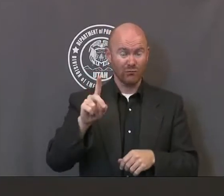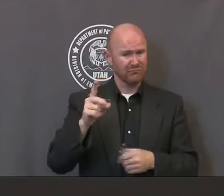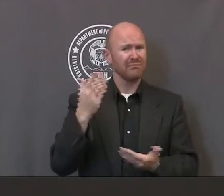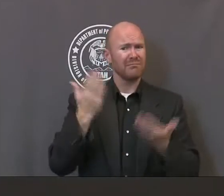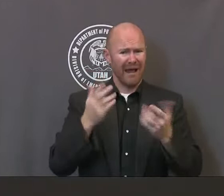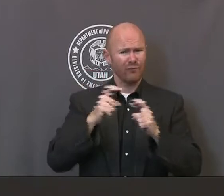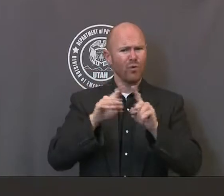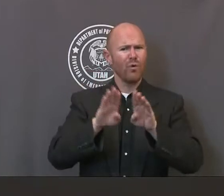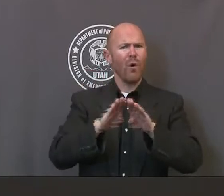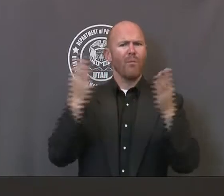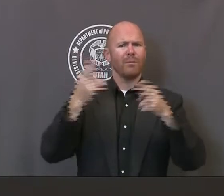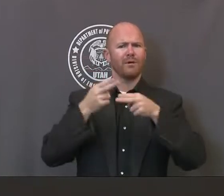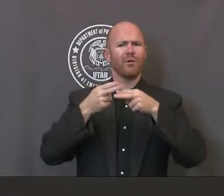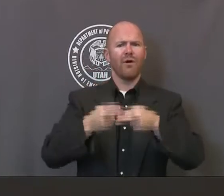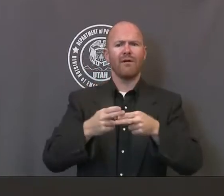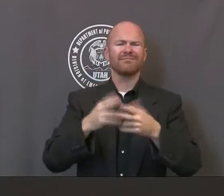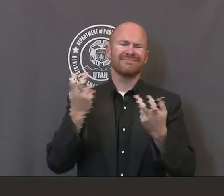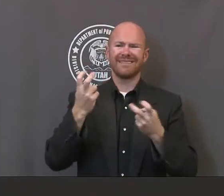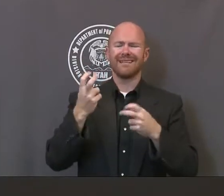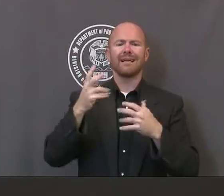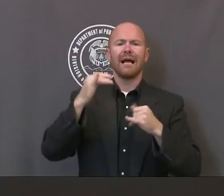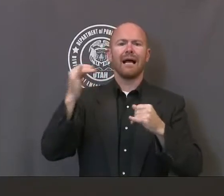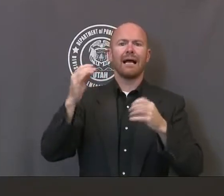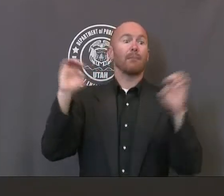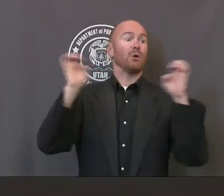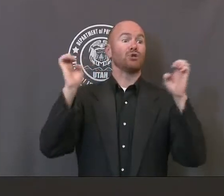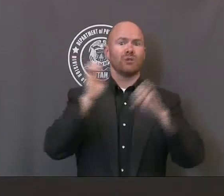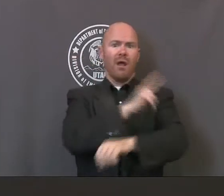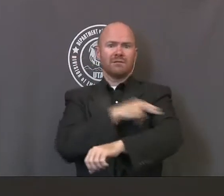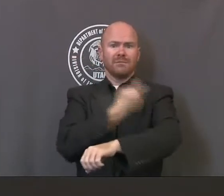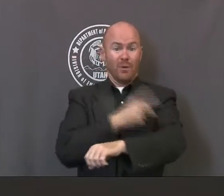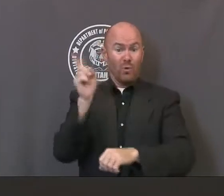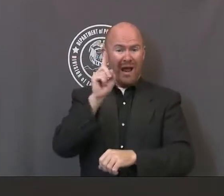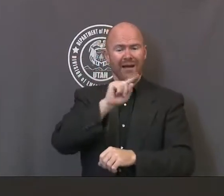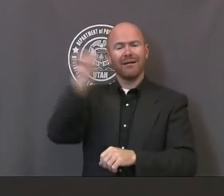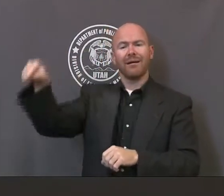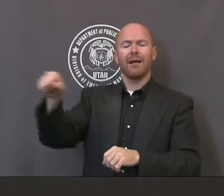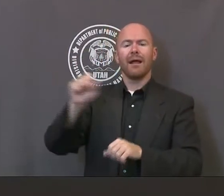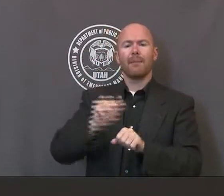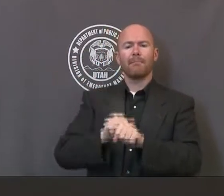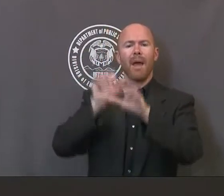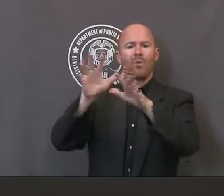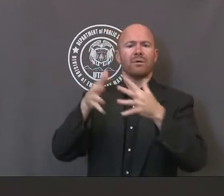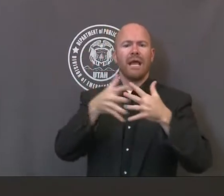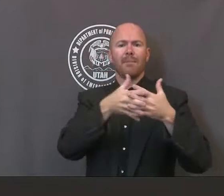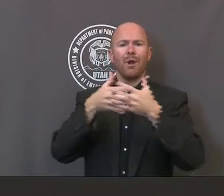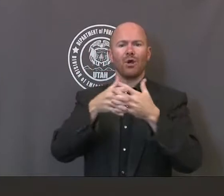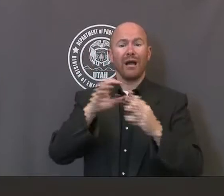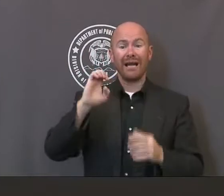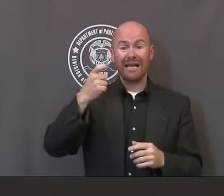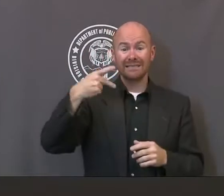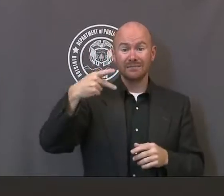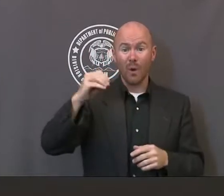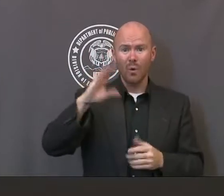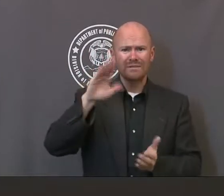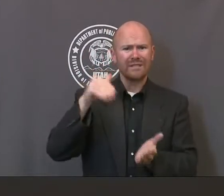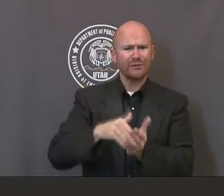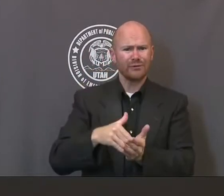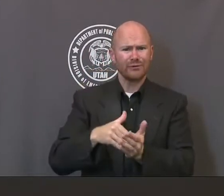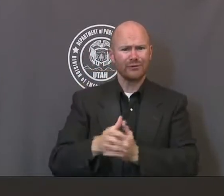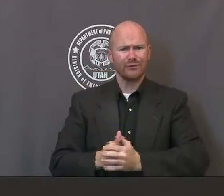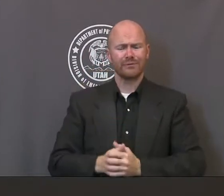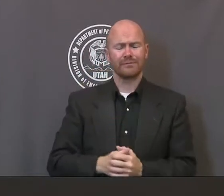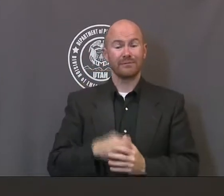field hospital at the Mountain America Expo Center in Sandy. I appreciate that if you and your family have been spared from the direct impact